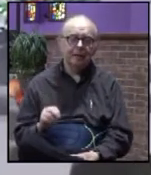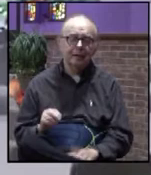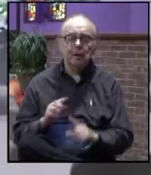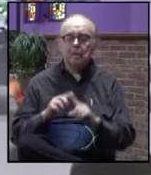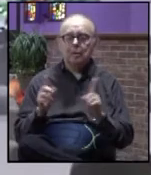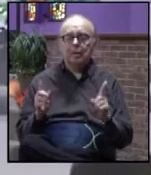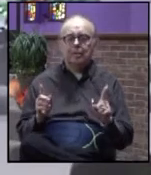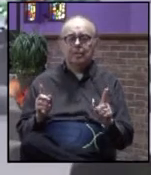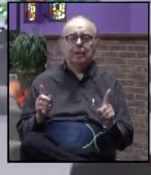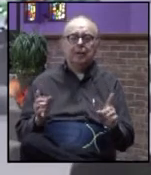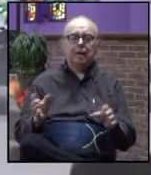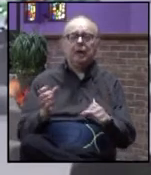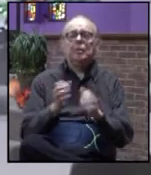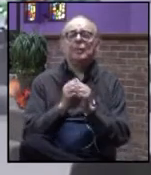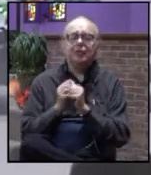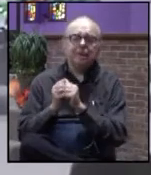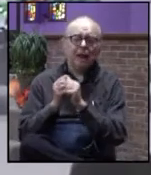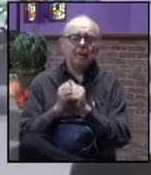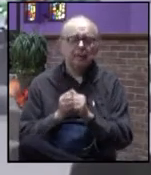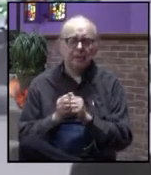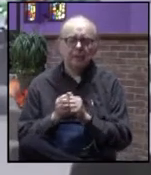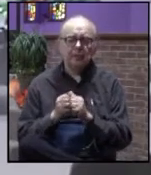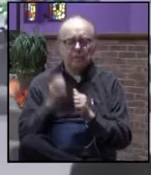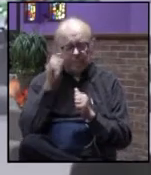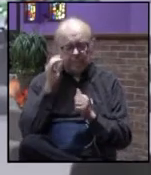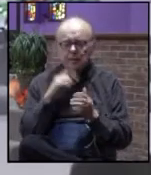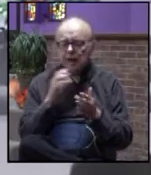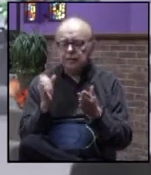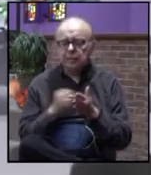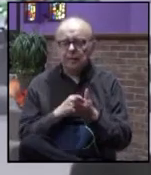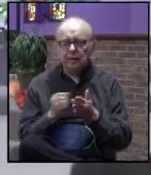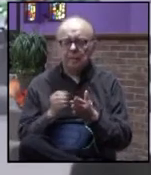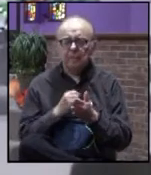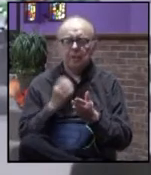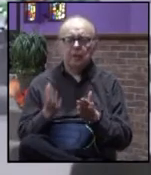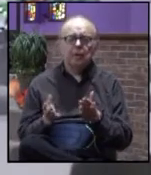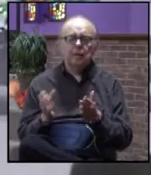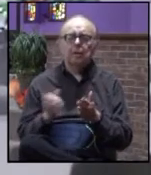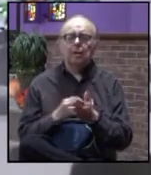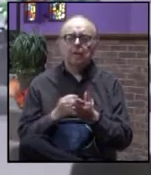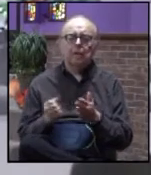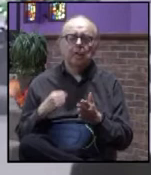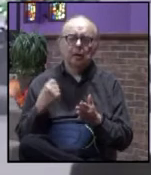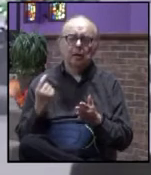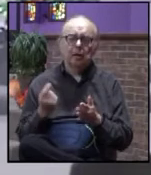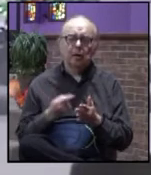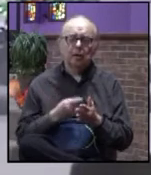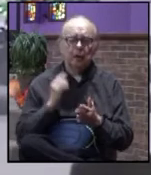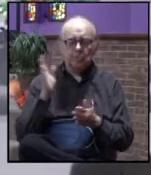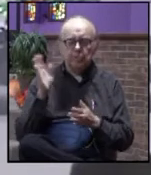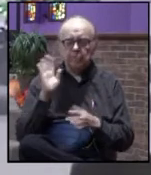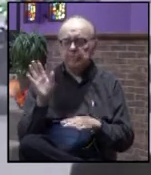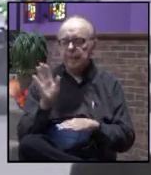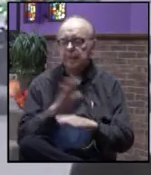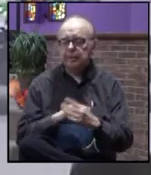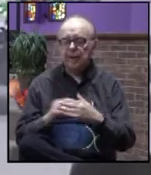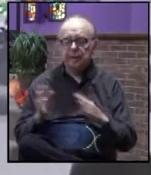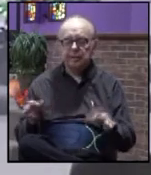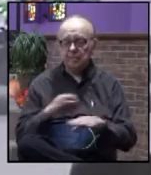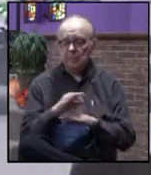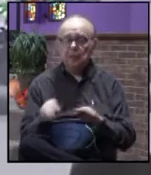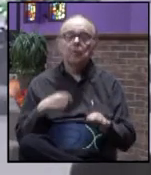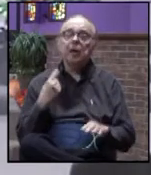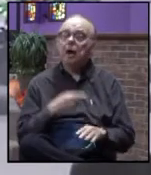But collectively, and you hear the song, there's a song out that, will you be his hands and feet? And we